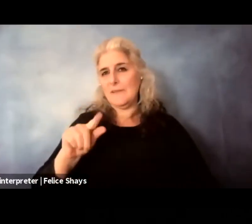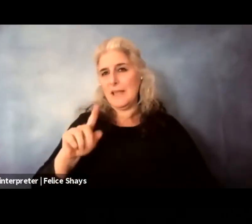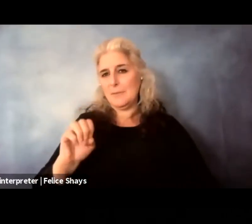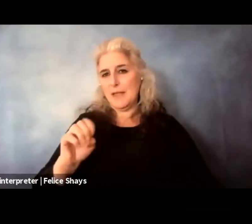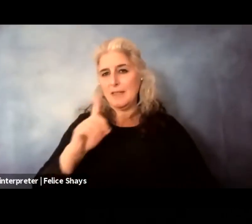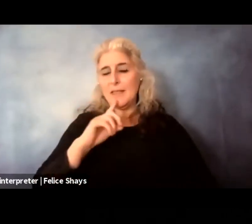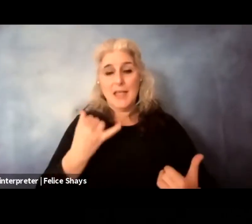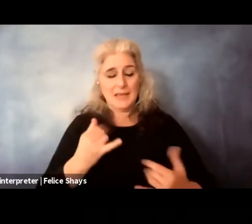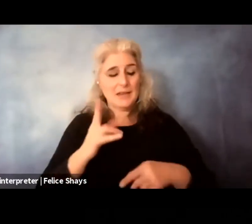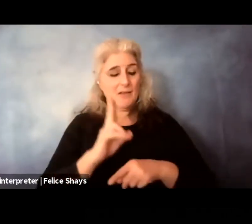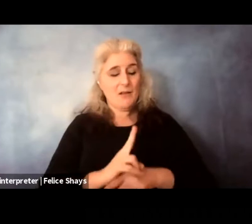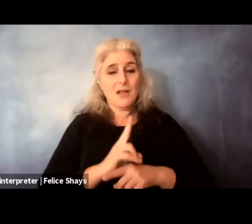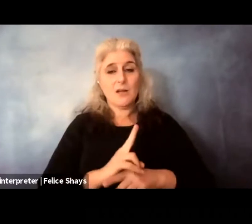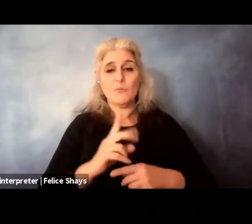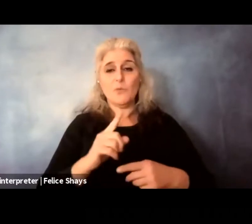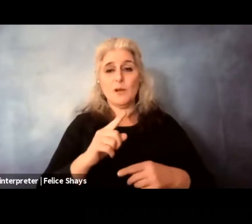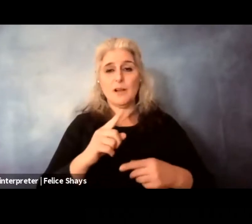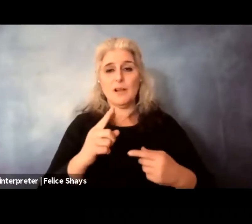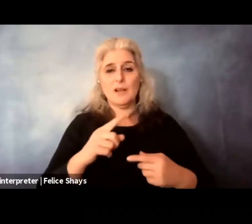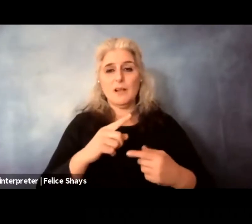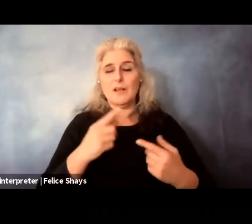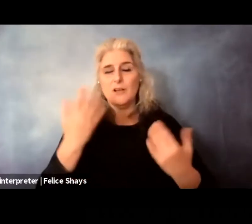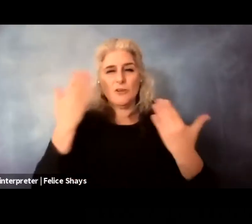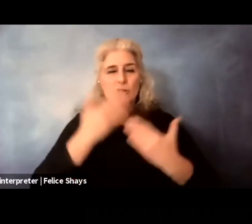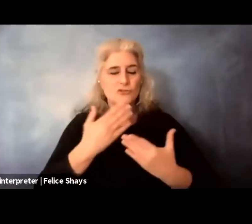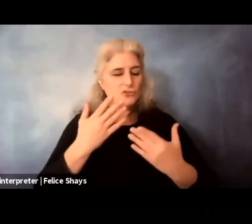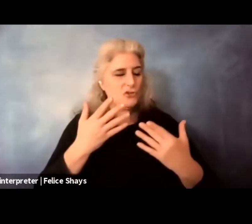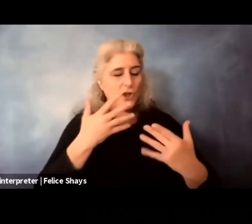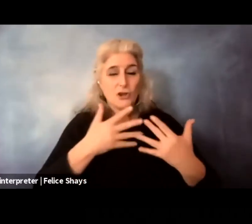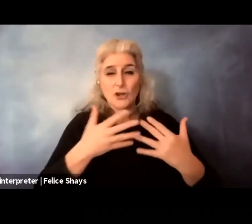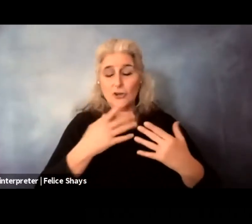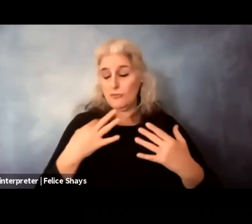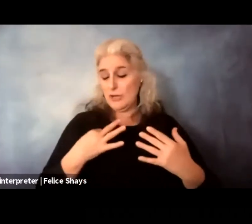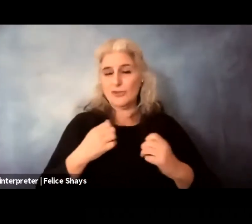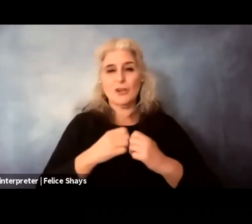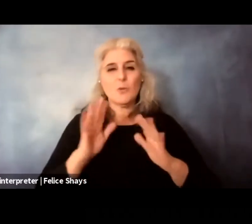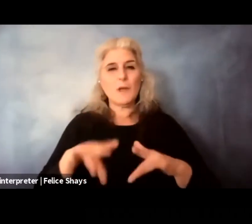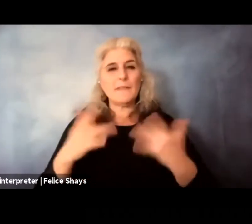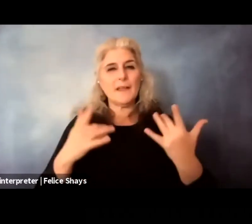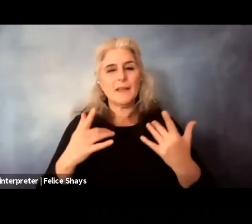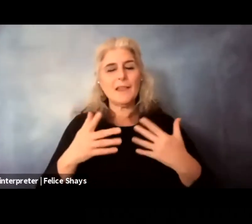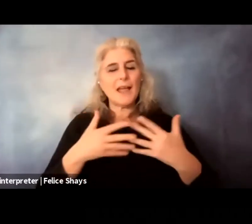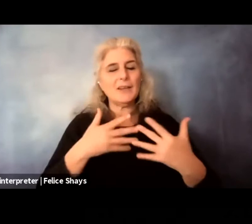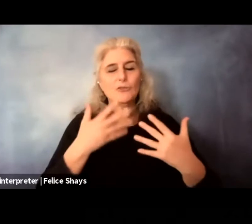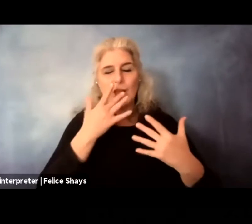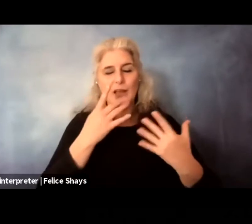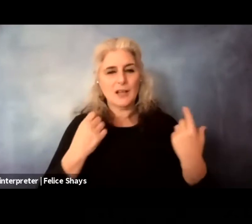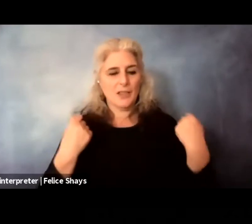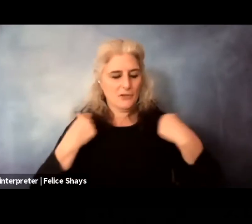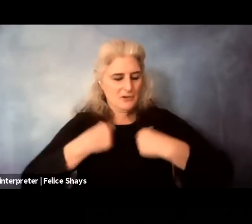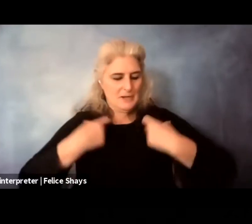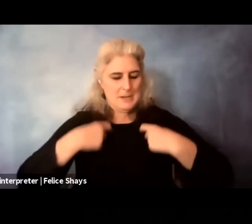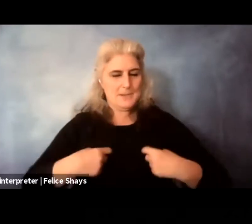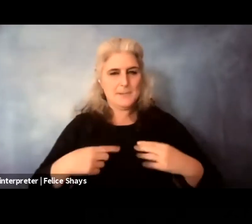currently wearing a dark gray shirt with a light gray apron over it. And